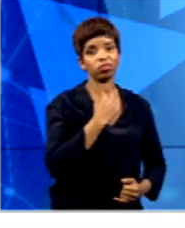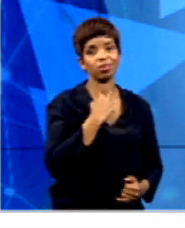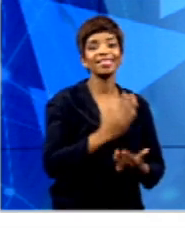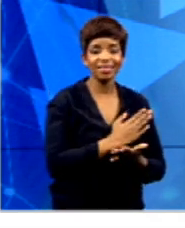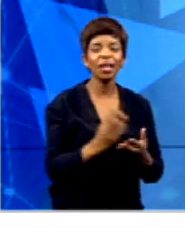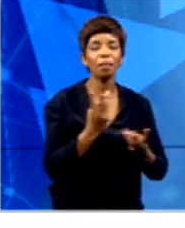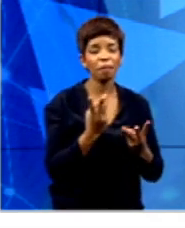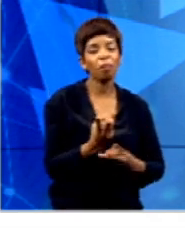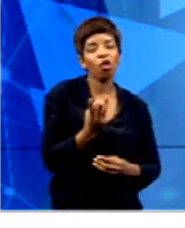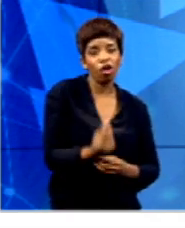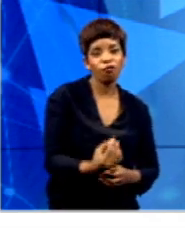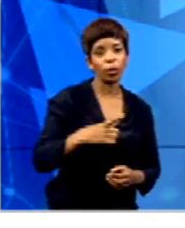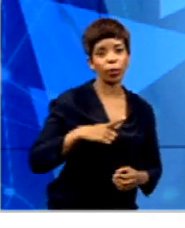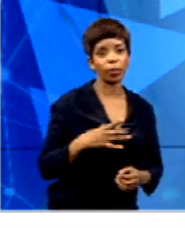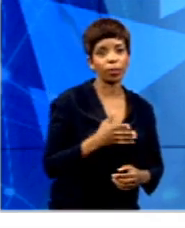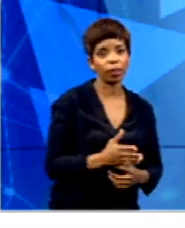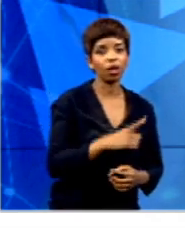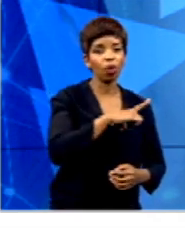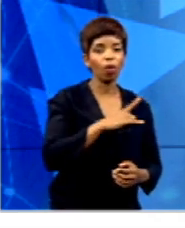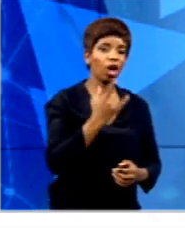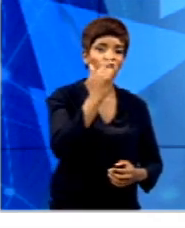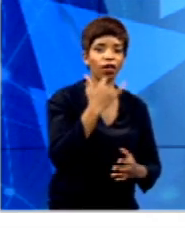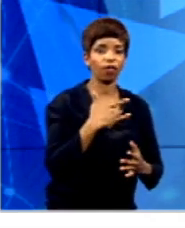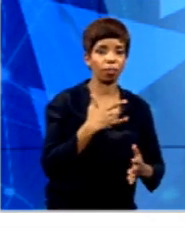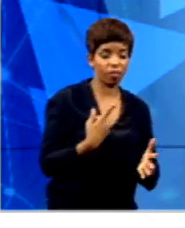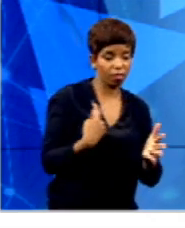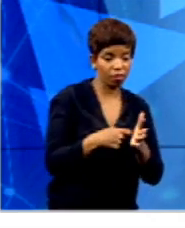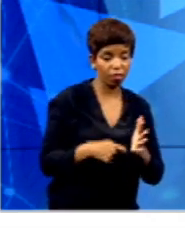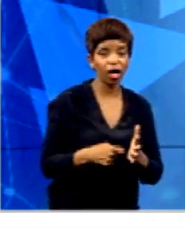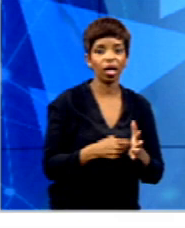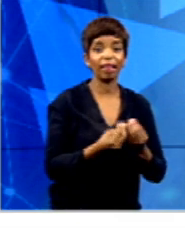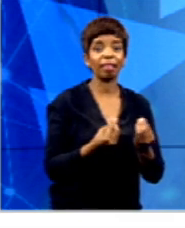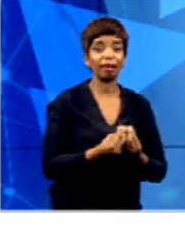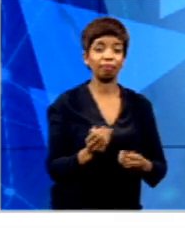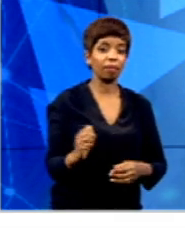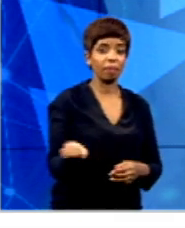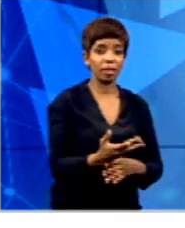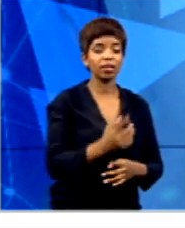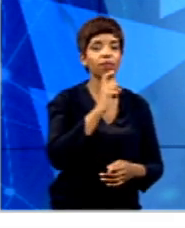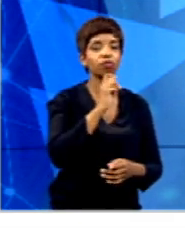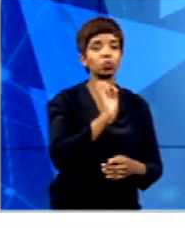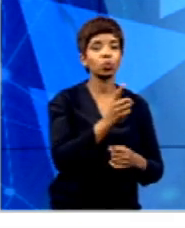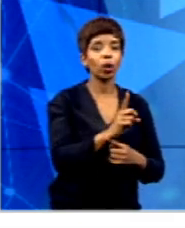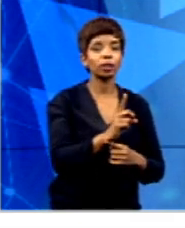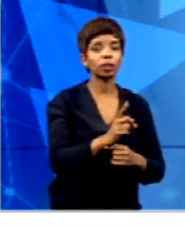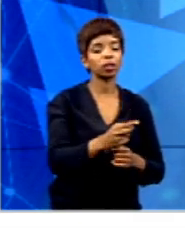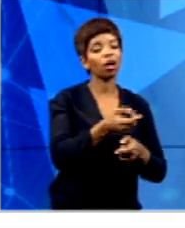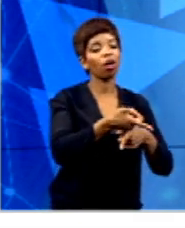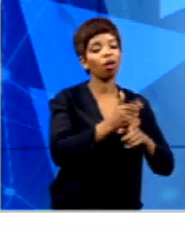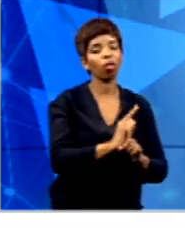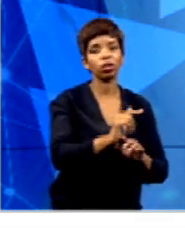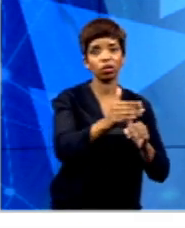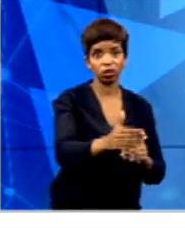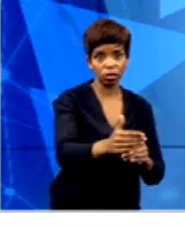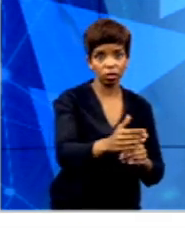are purchased on credit through a hire purchase agreement. It is included sometimes in the installment that